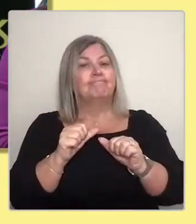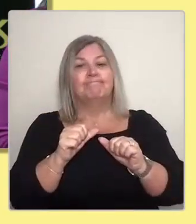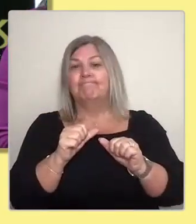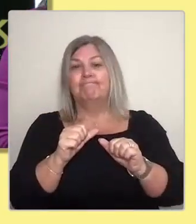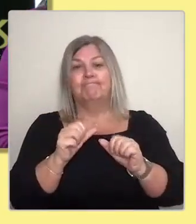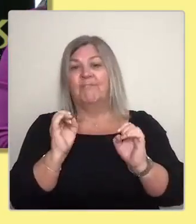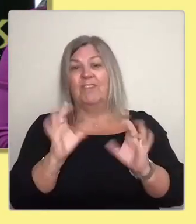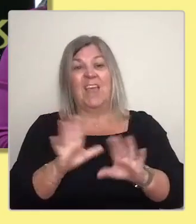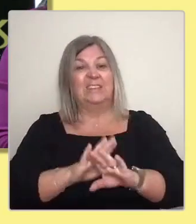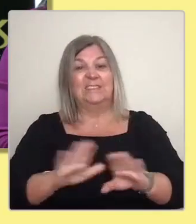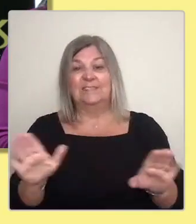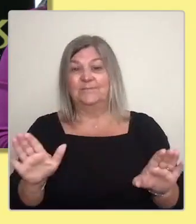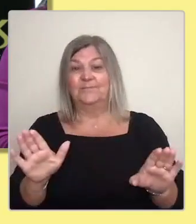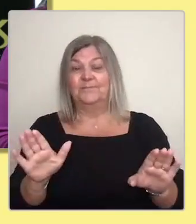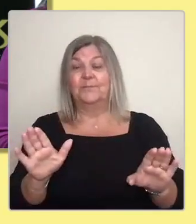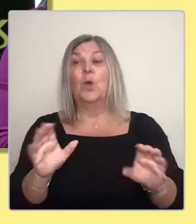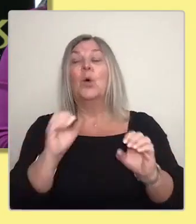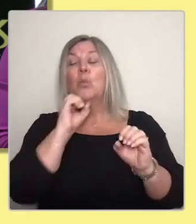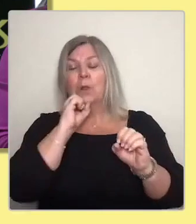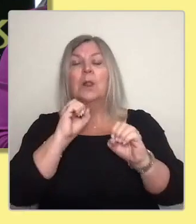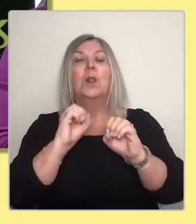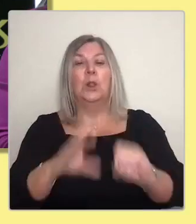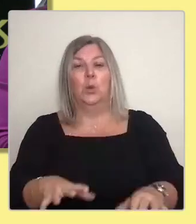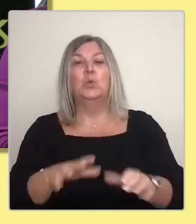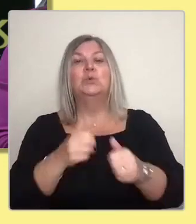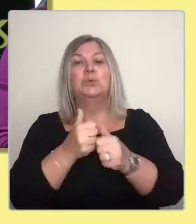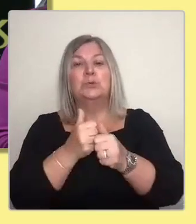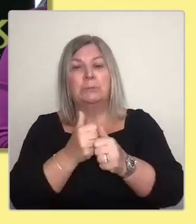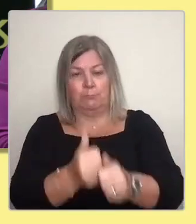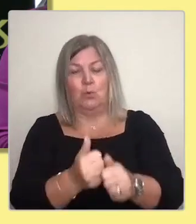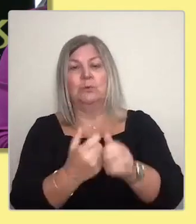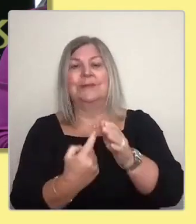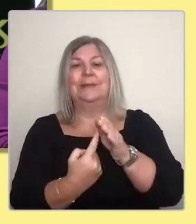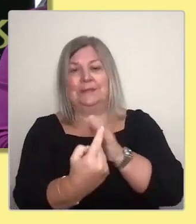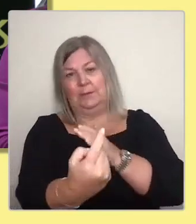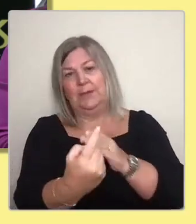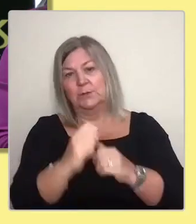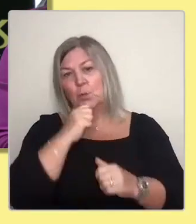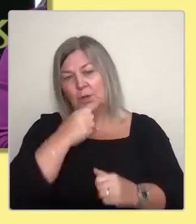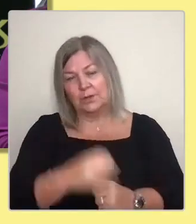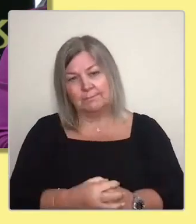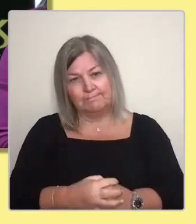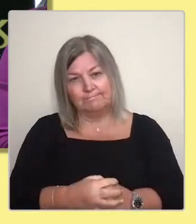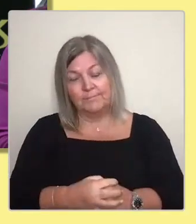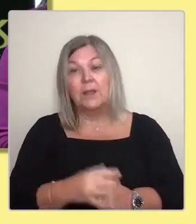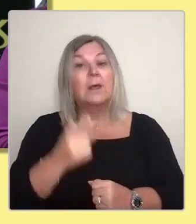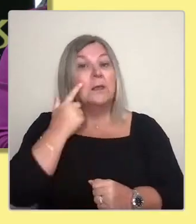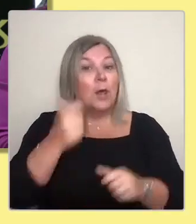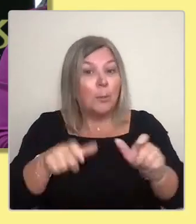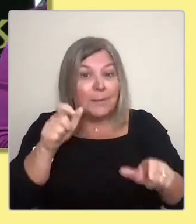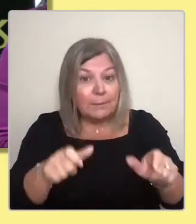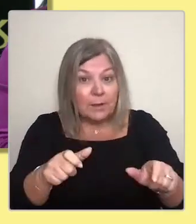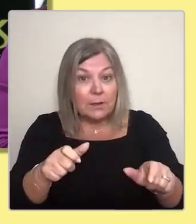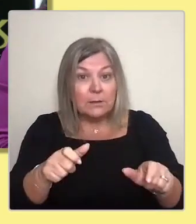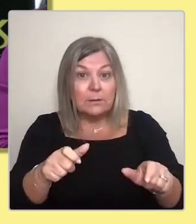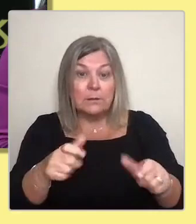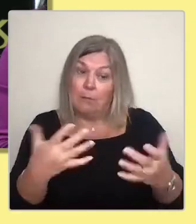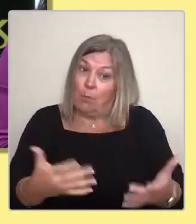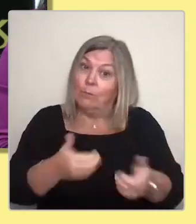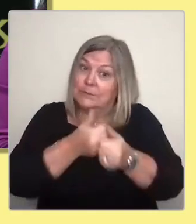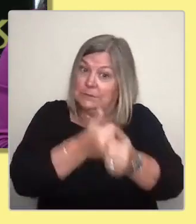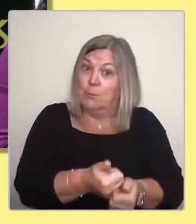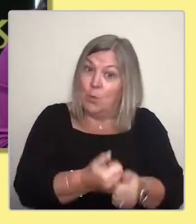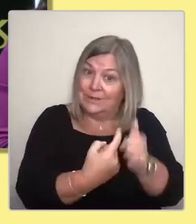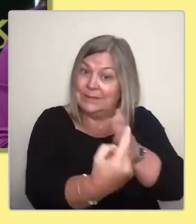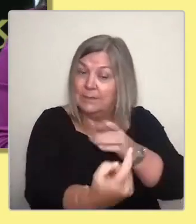growing support for independence, we'll lose support for independence. We'll end up losing not just young people, though we'll lose a lot of young people. We'll lose